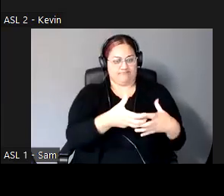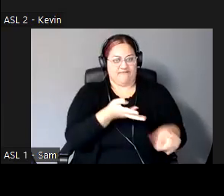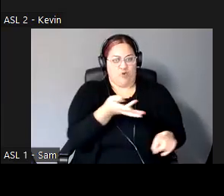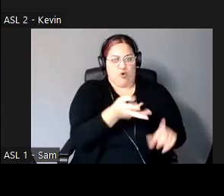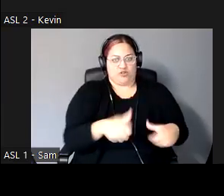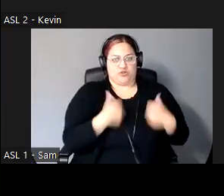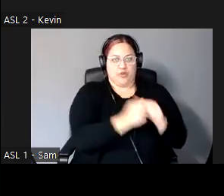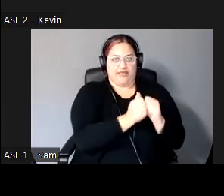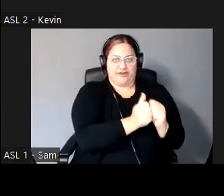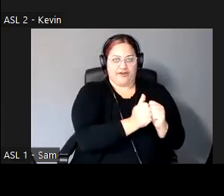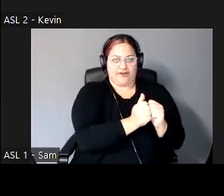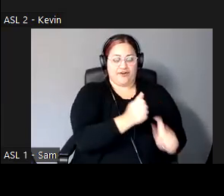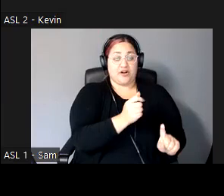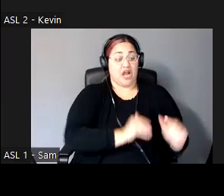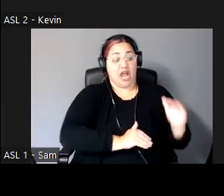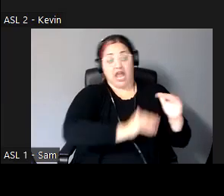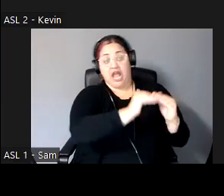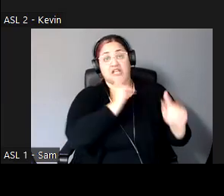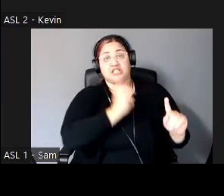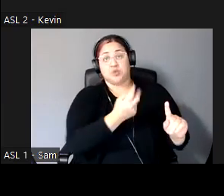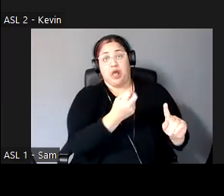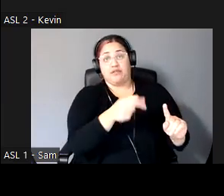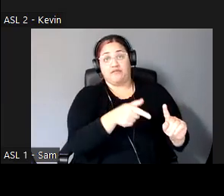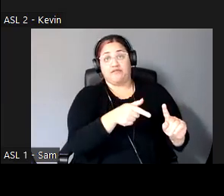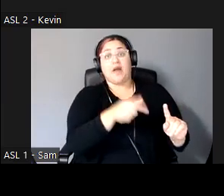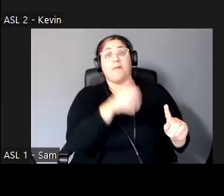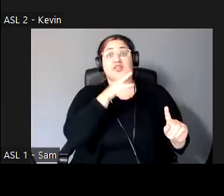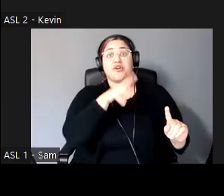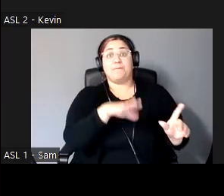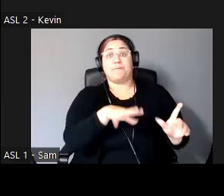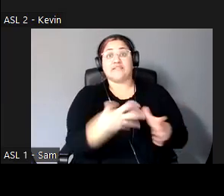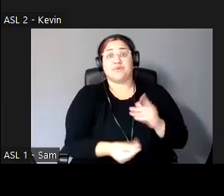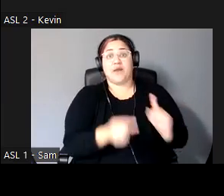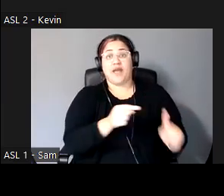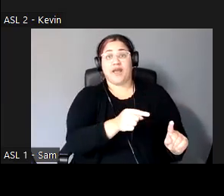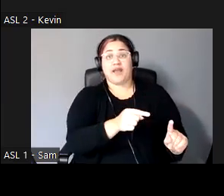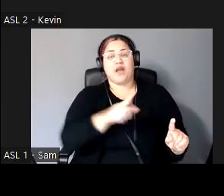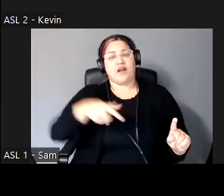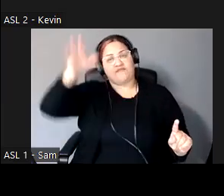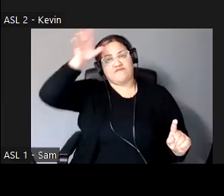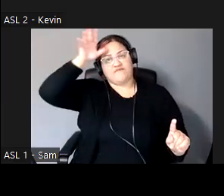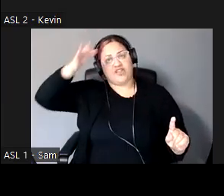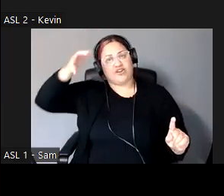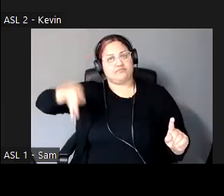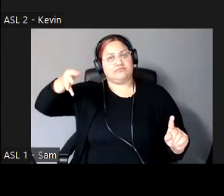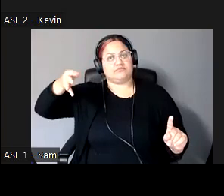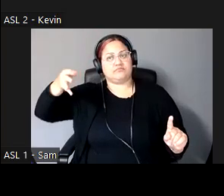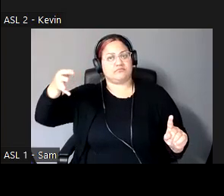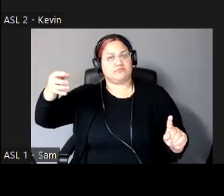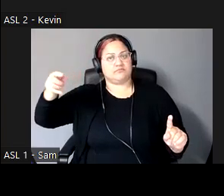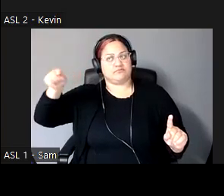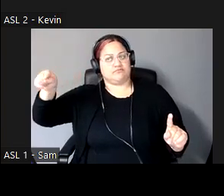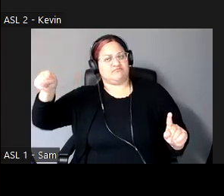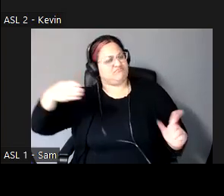children should live. That's a case where there's a high probability the grandchildren may end up living with the grandparents over the biological father,